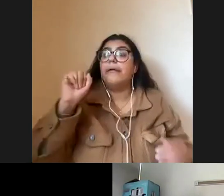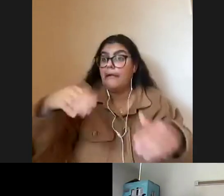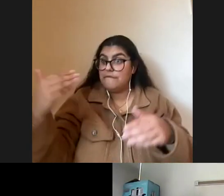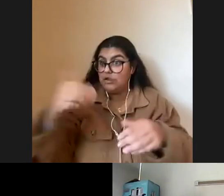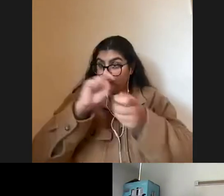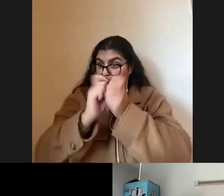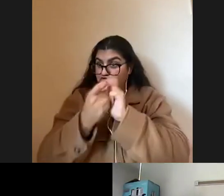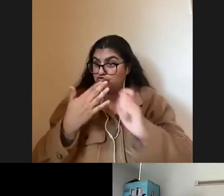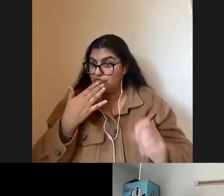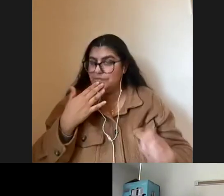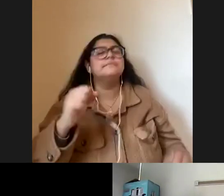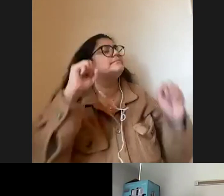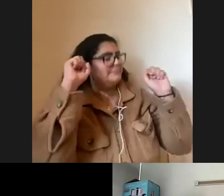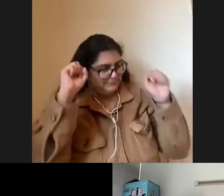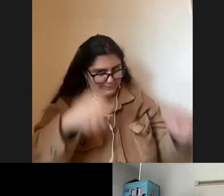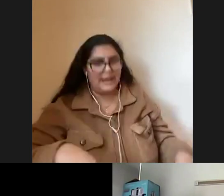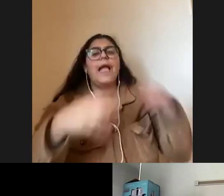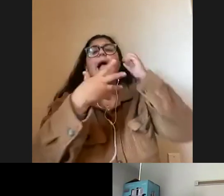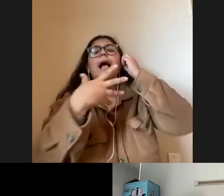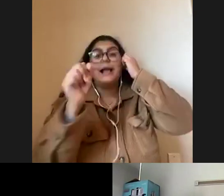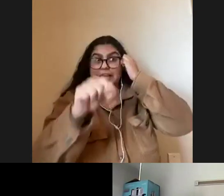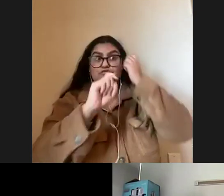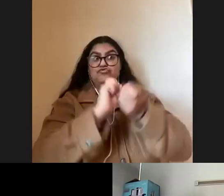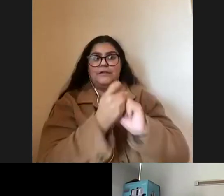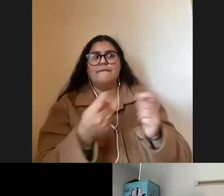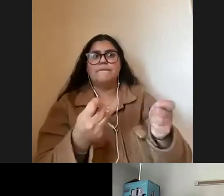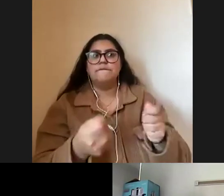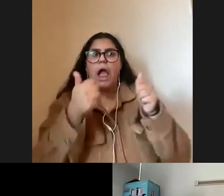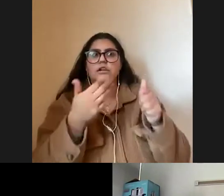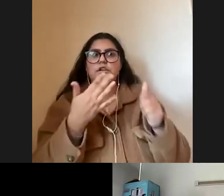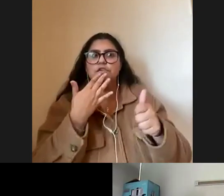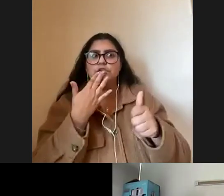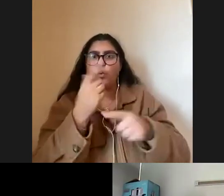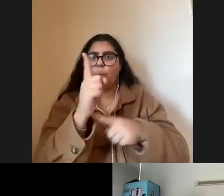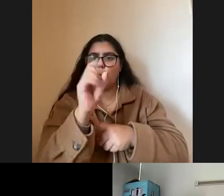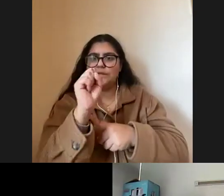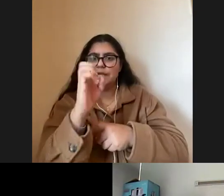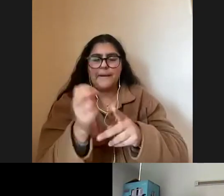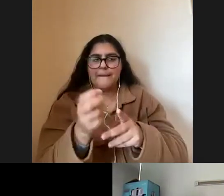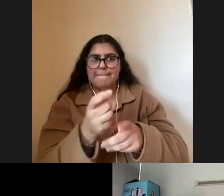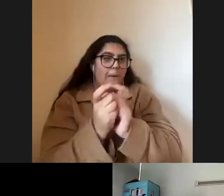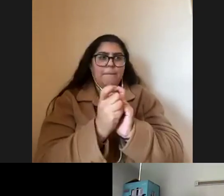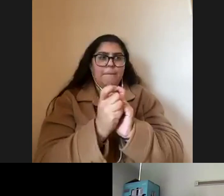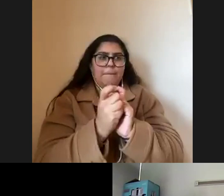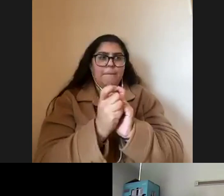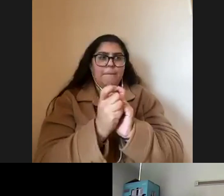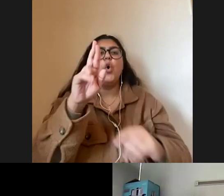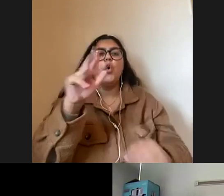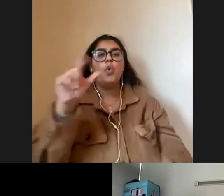they absolutely can. They can change color very fast too, within a couple of seconds. So coral reef fish are really good at